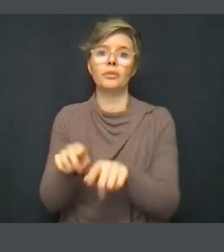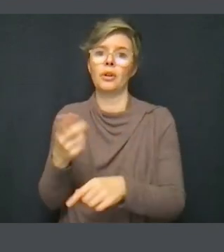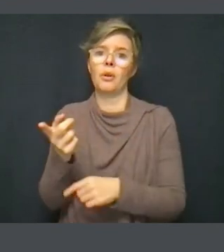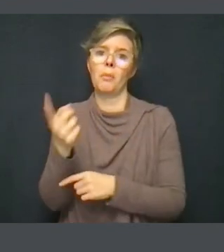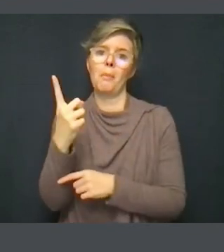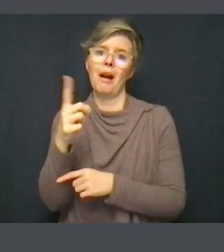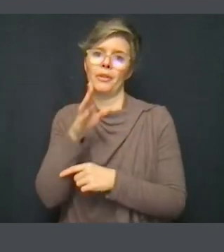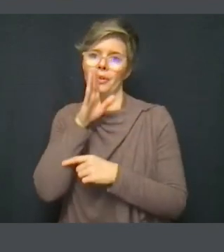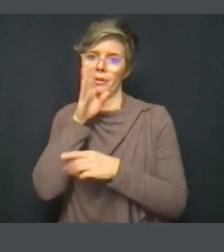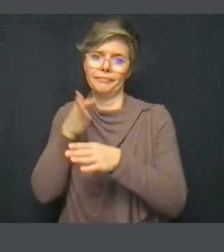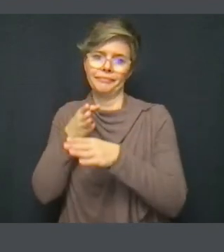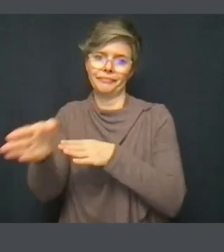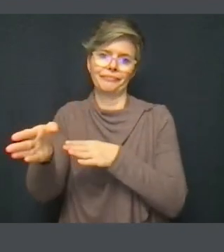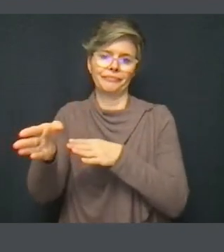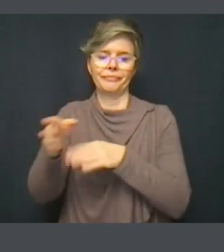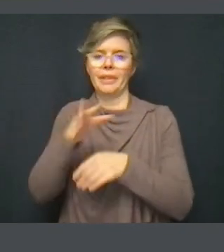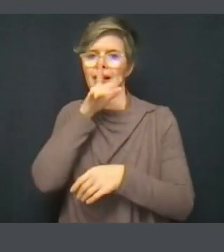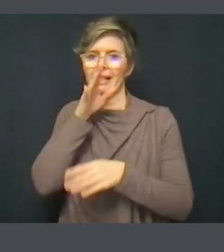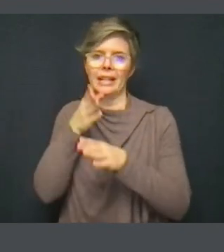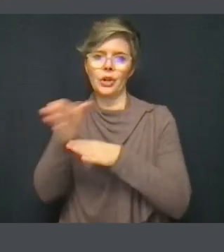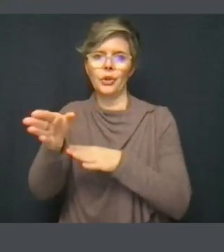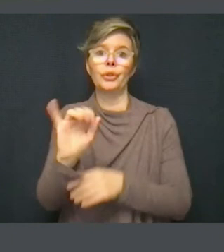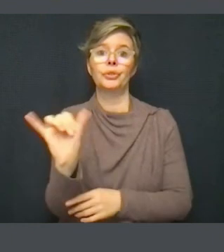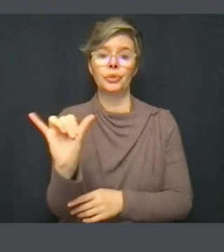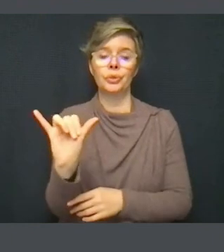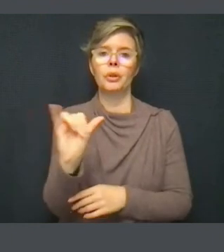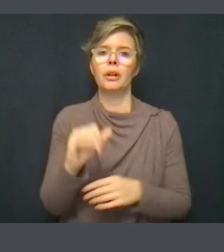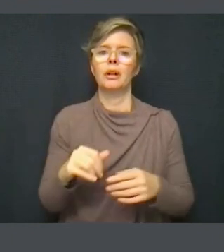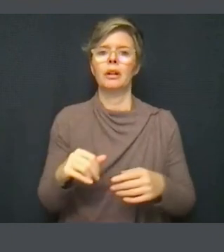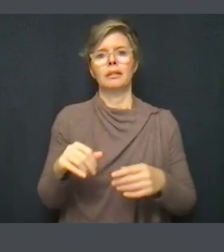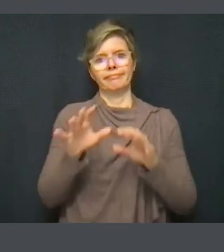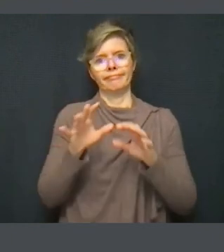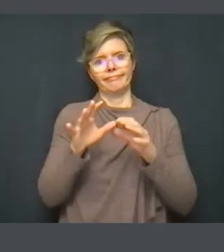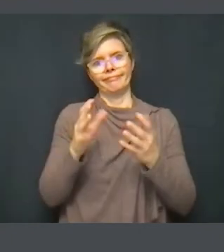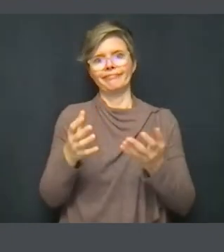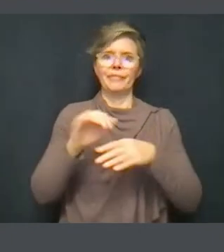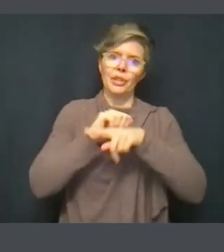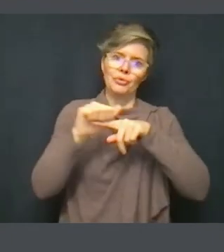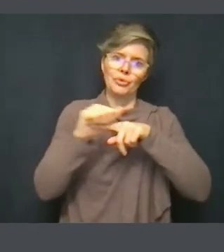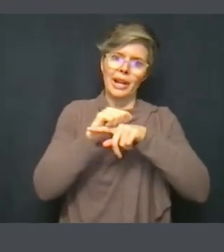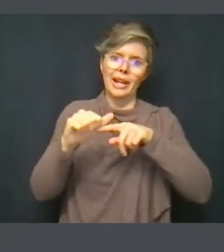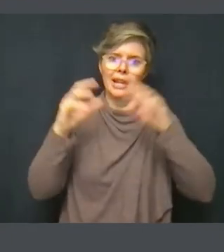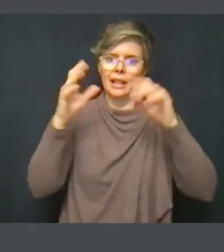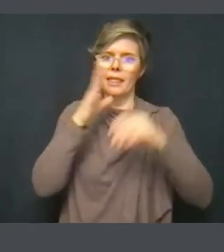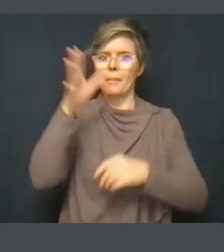early intervention, where you're essentially training the parents to be really the interventionists, right?